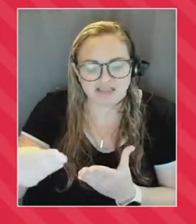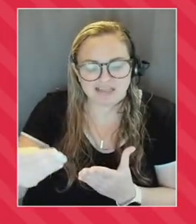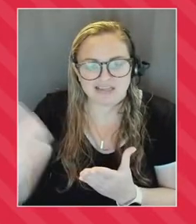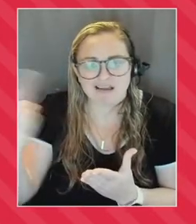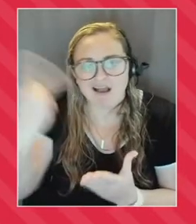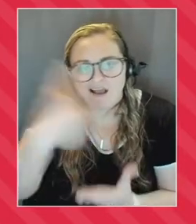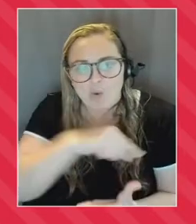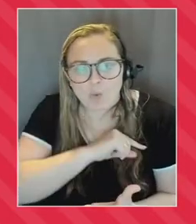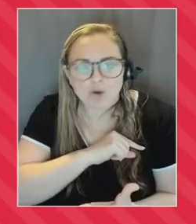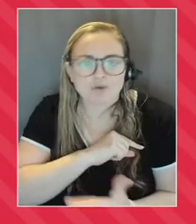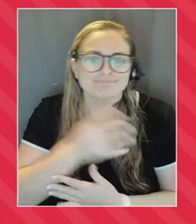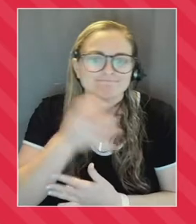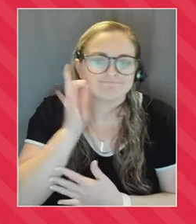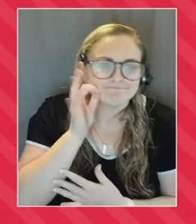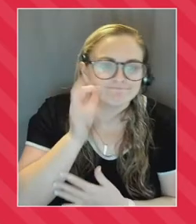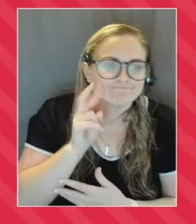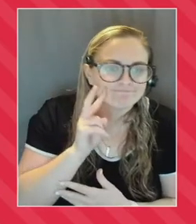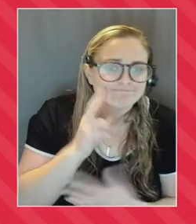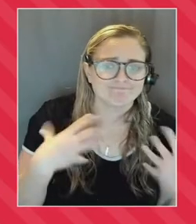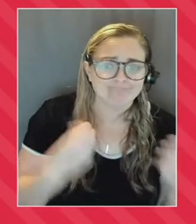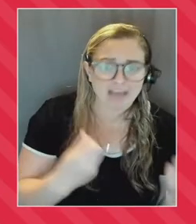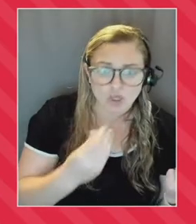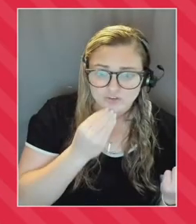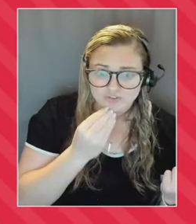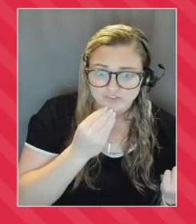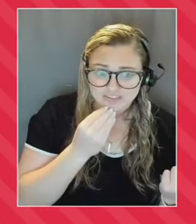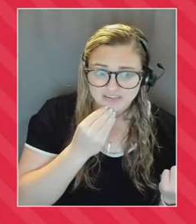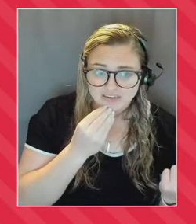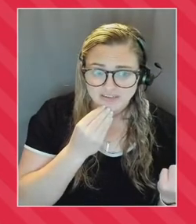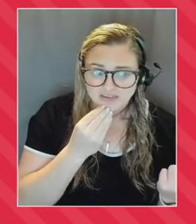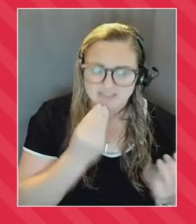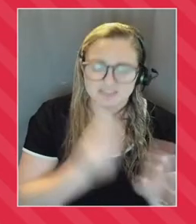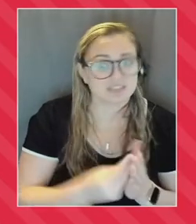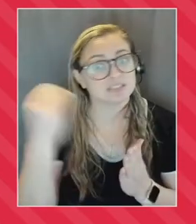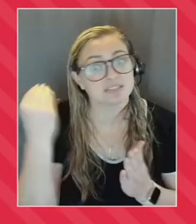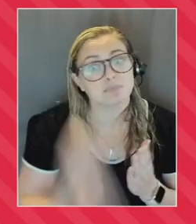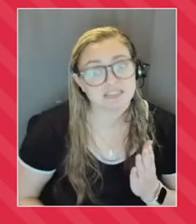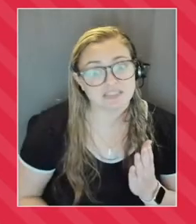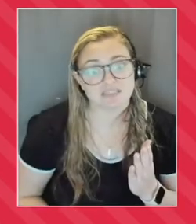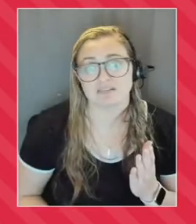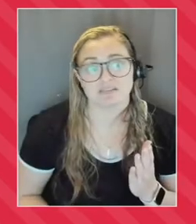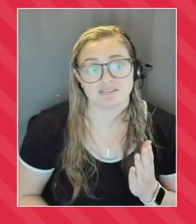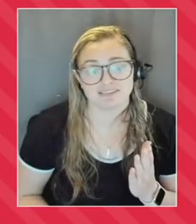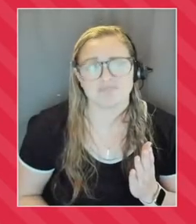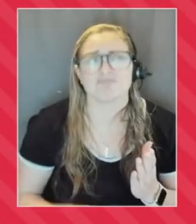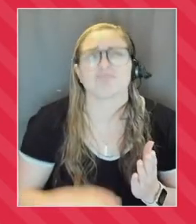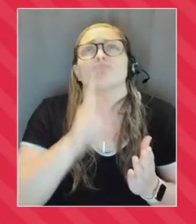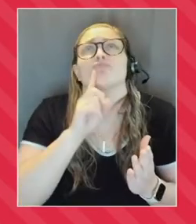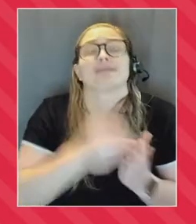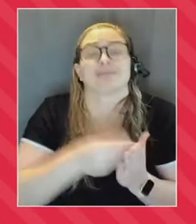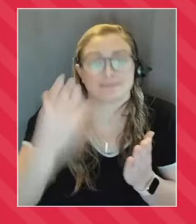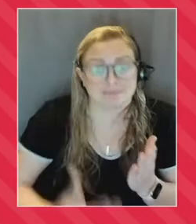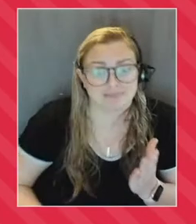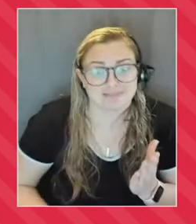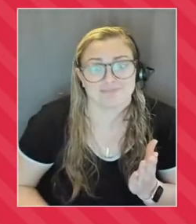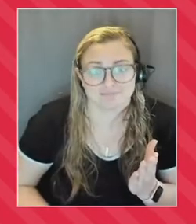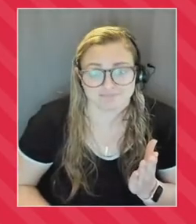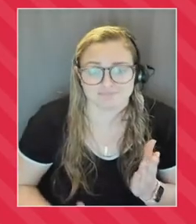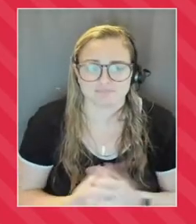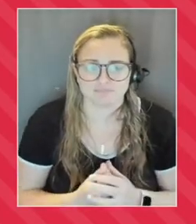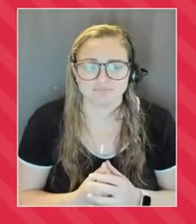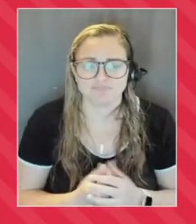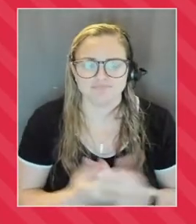vegetables. Healthier eating is expensive, is extra expensive. When you think about, I